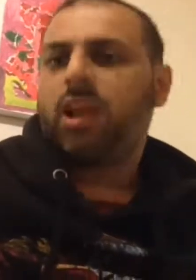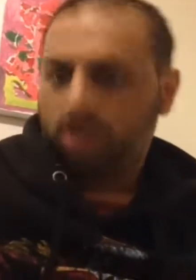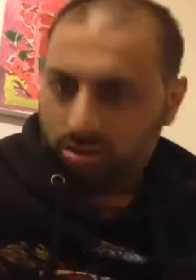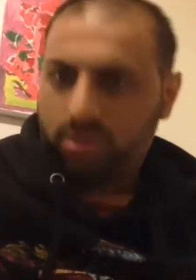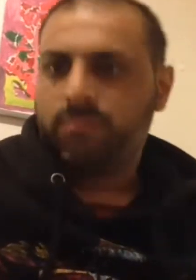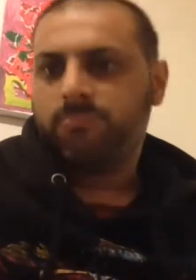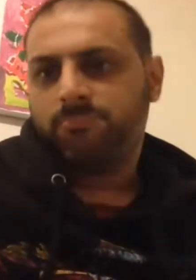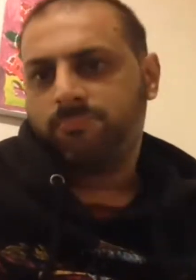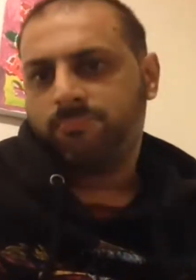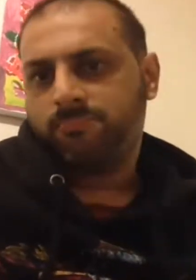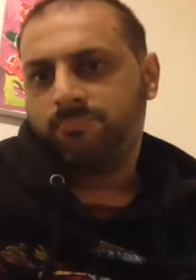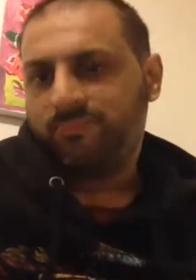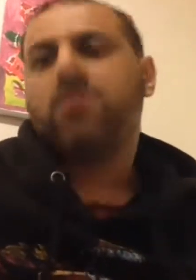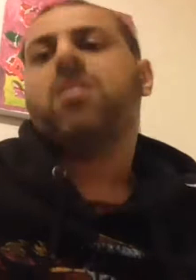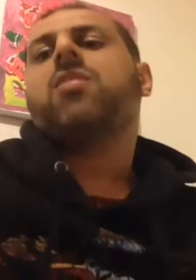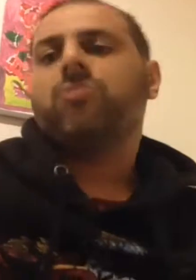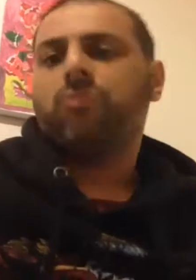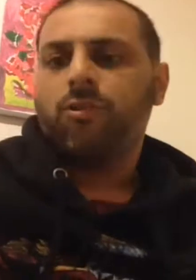Happiness.